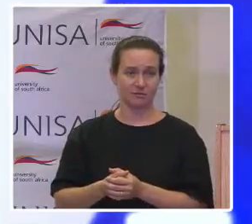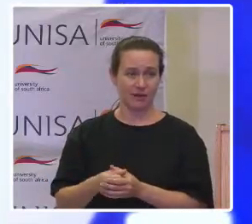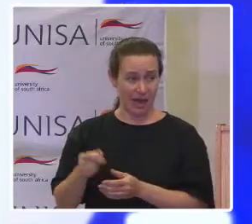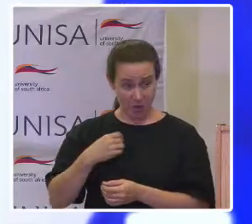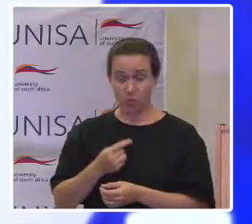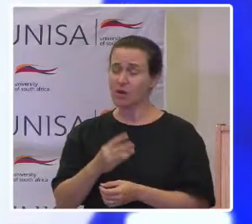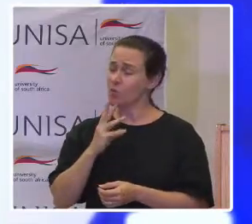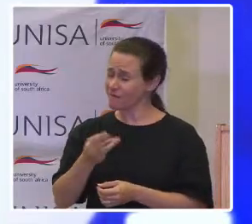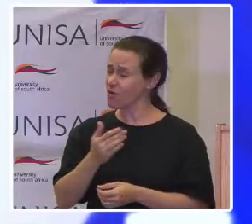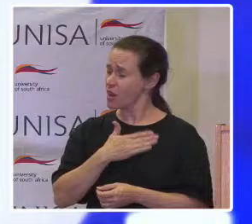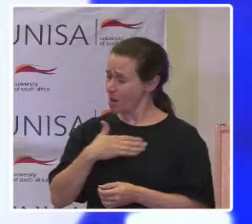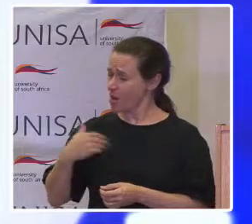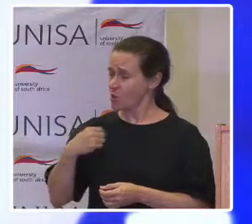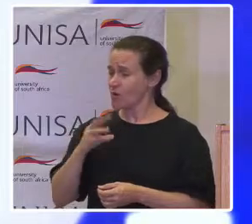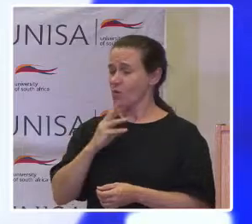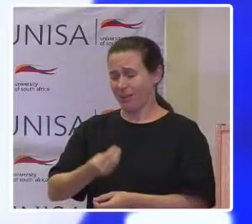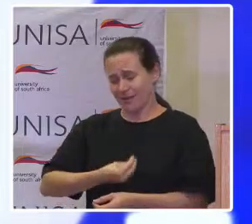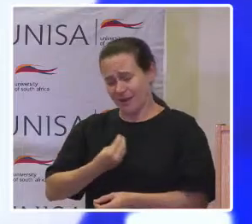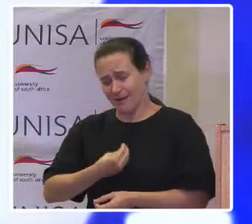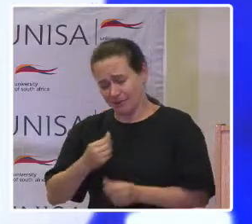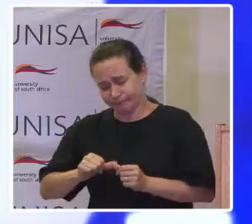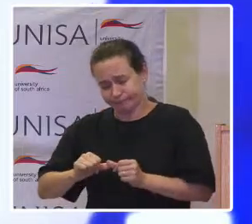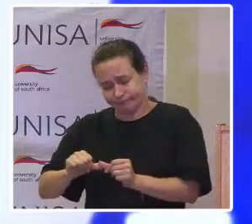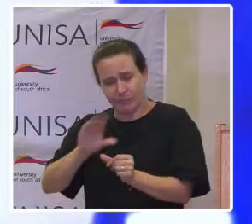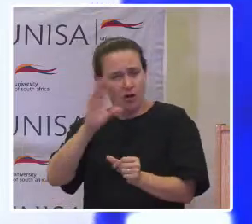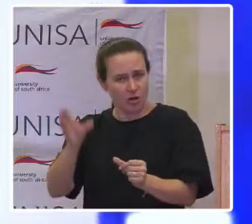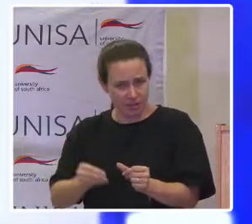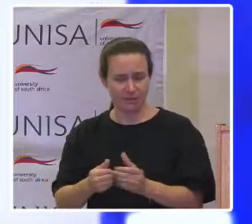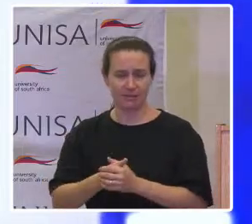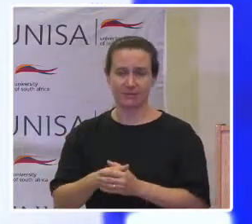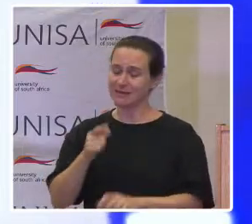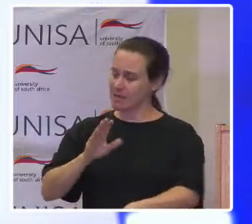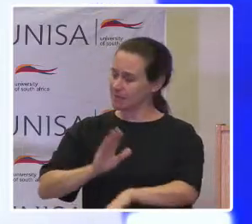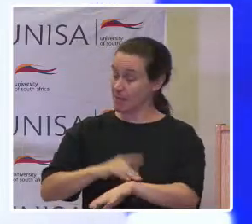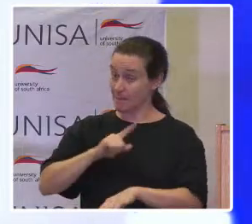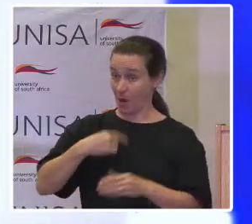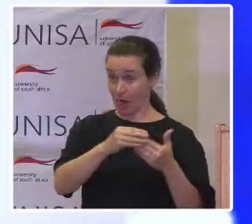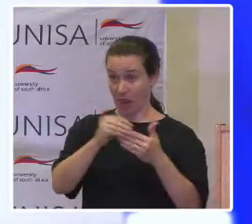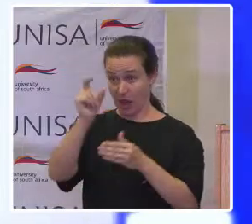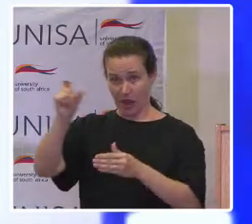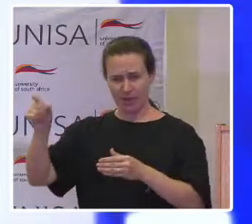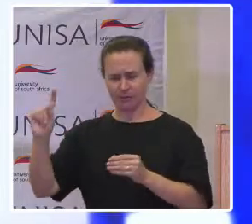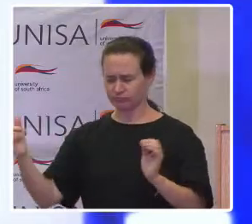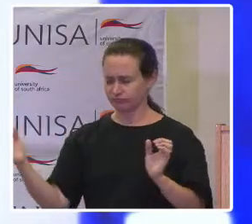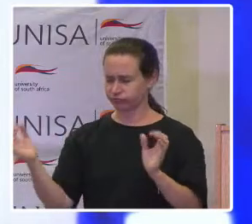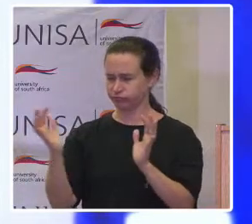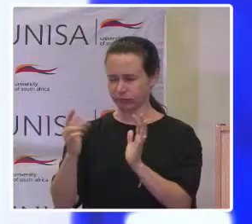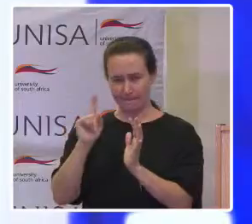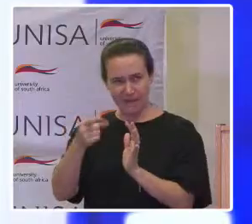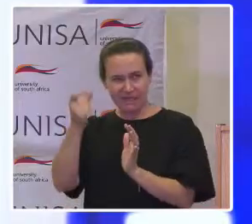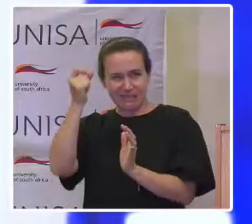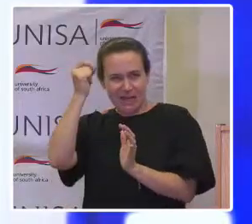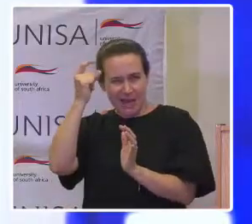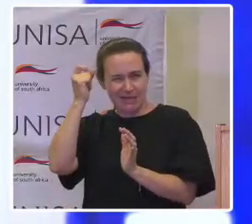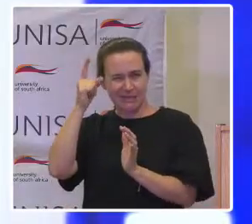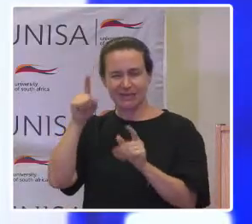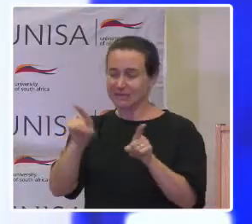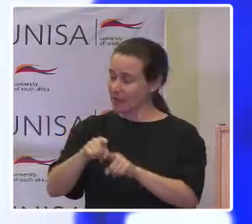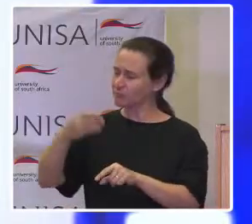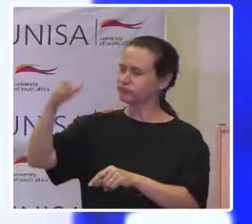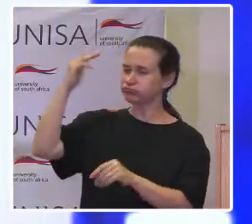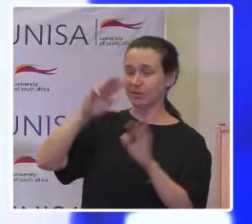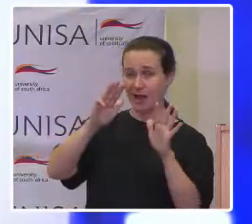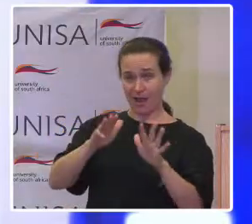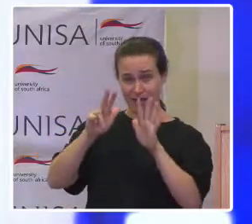for the longest time being. And it's time that our leaders now come together and understand, as they did in 1988,